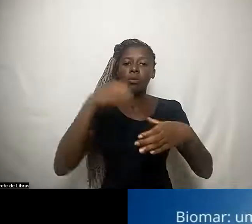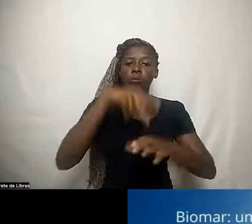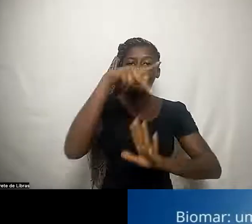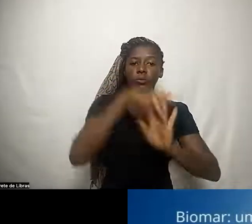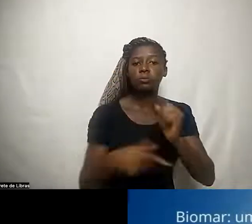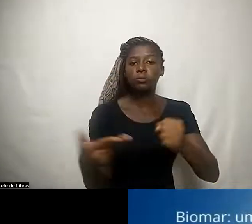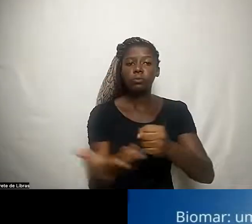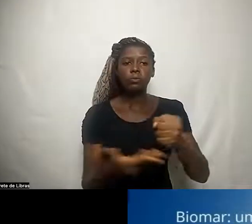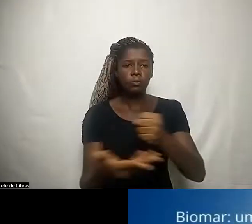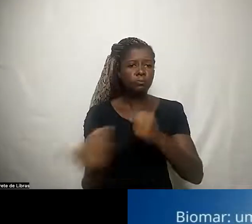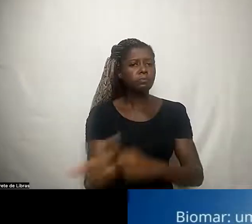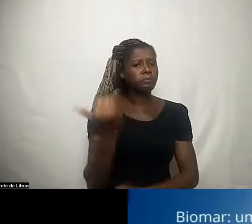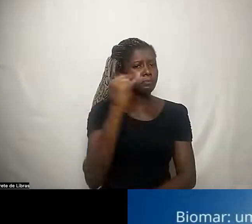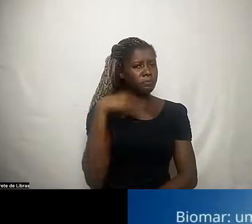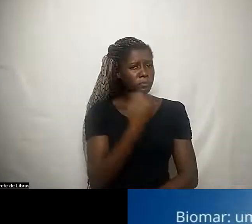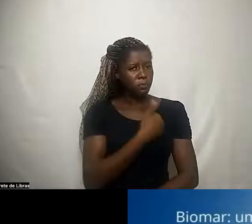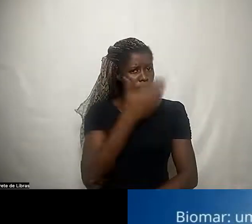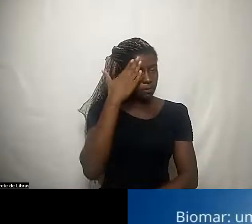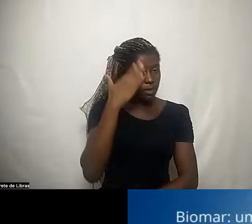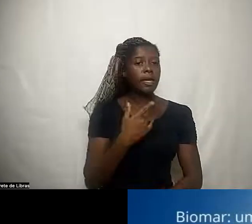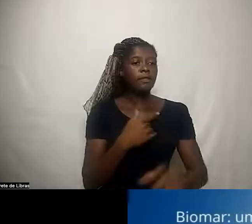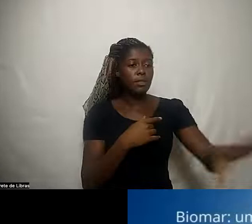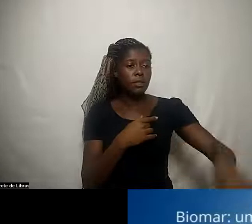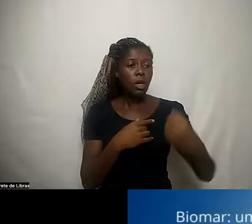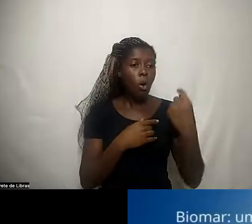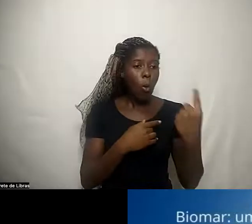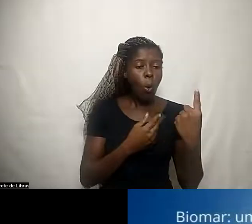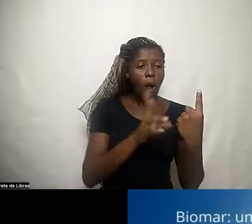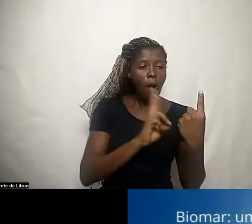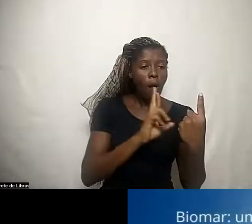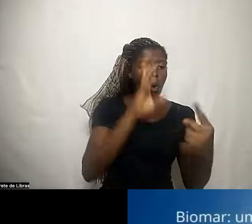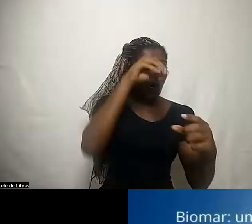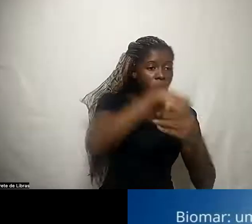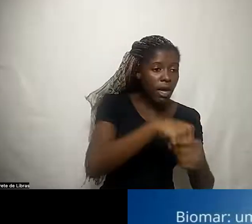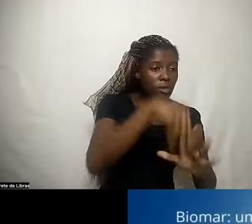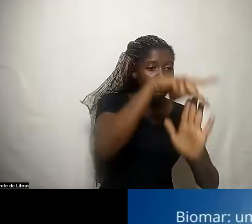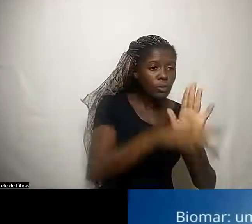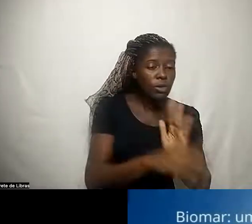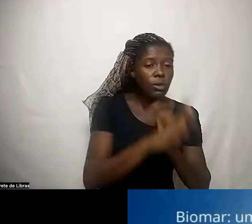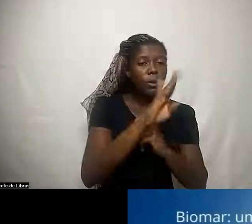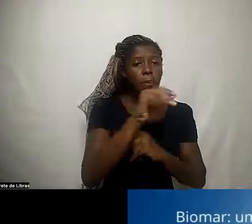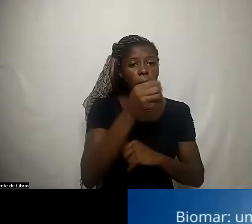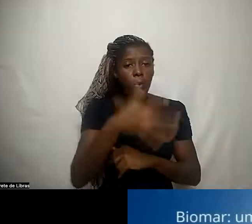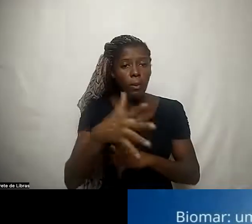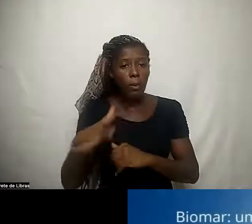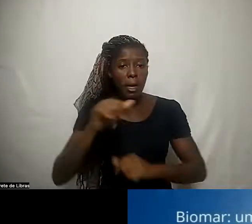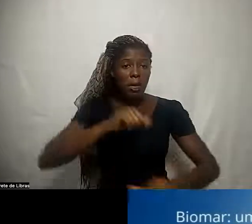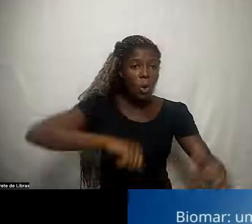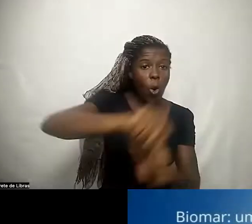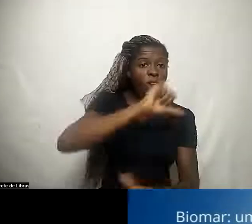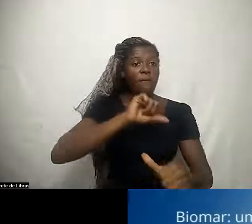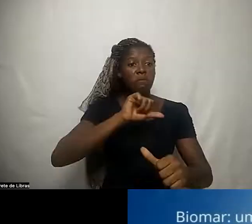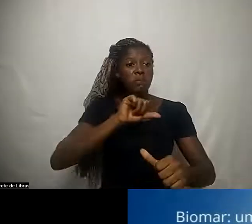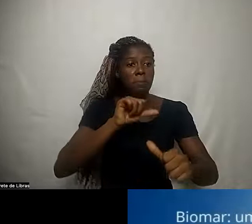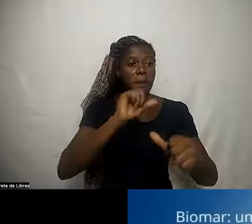all the aspects of our projects. And it shows that every R1 that we invest, it is